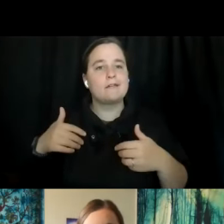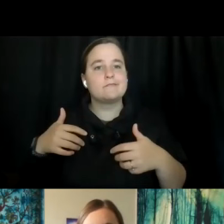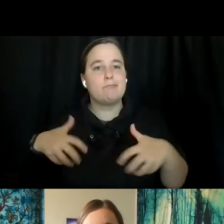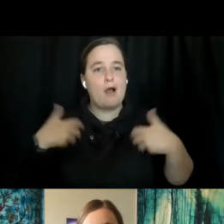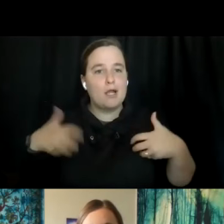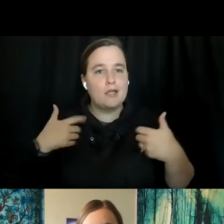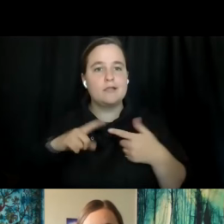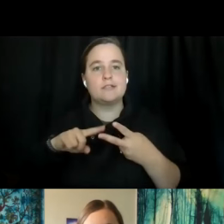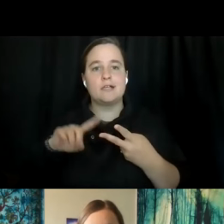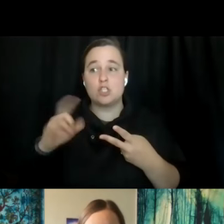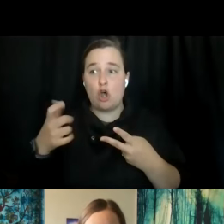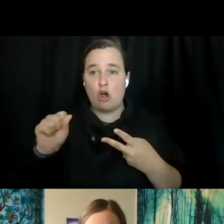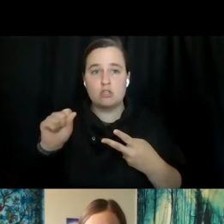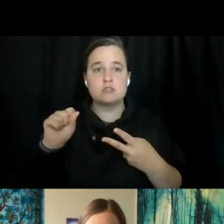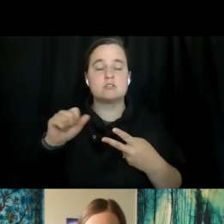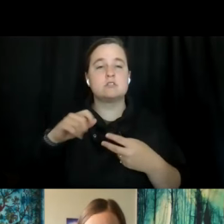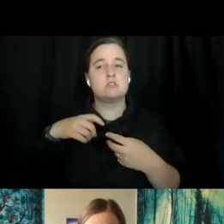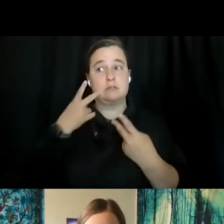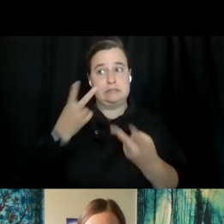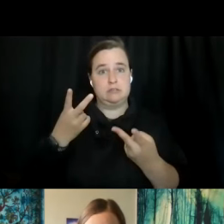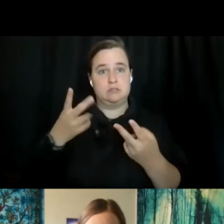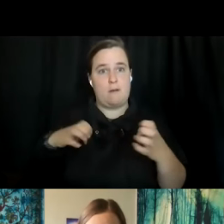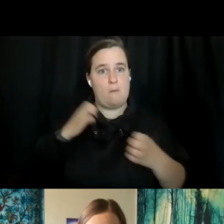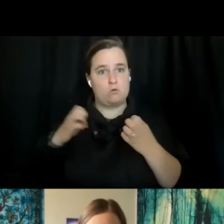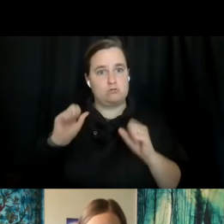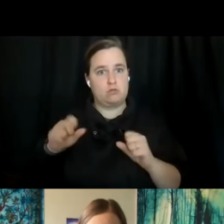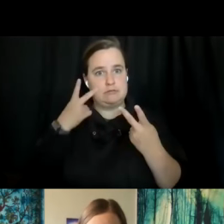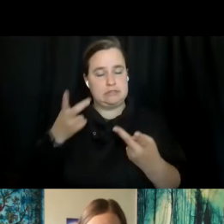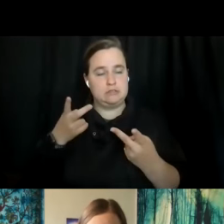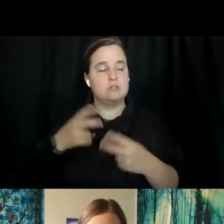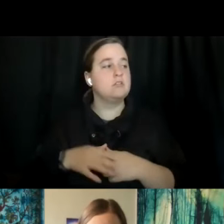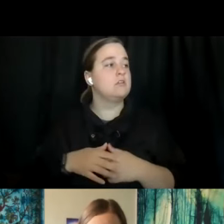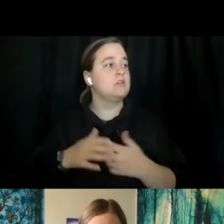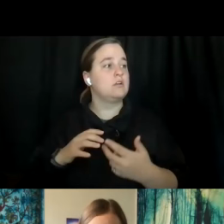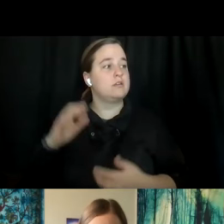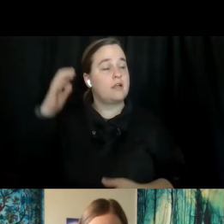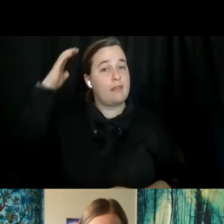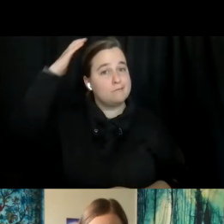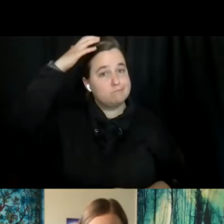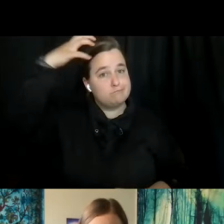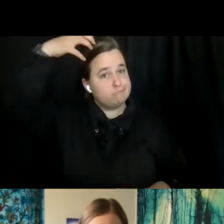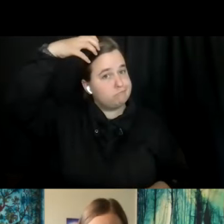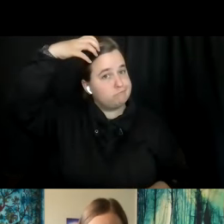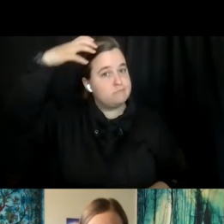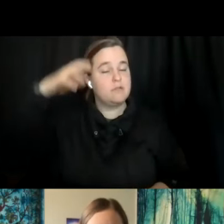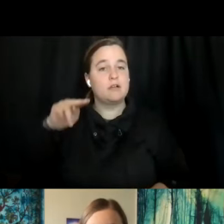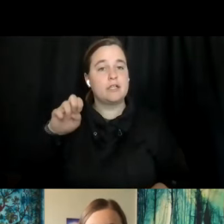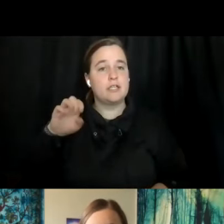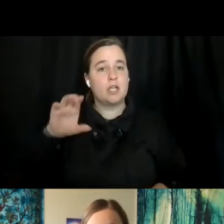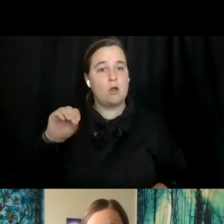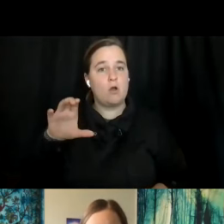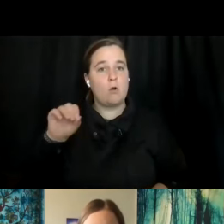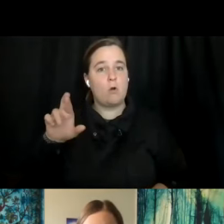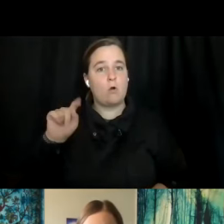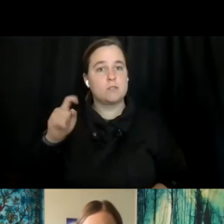how they can show that emotional state. And then we have the neocortex, or the cognitive executive